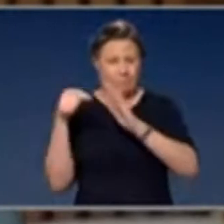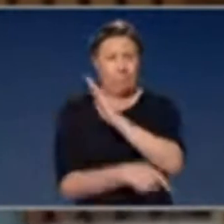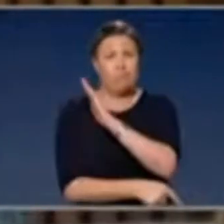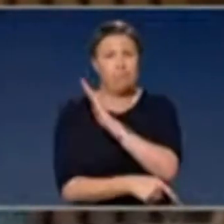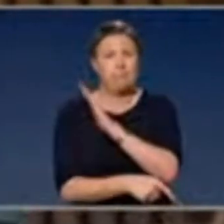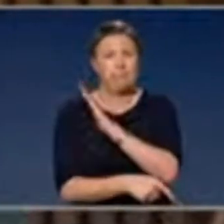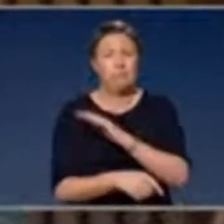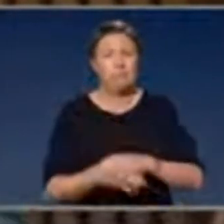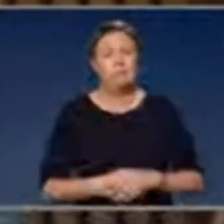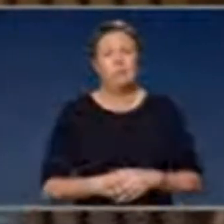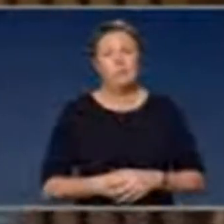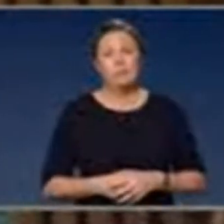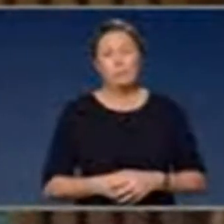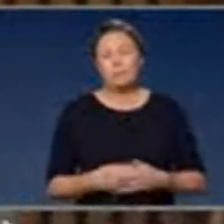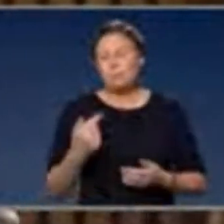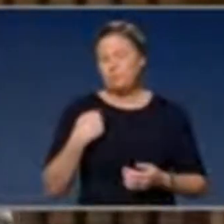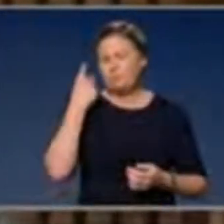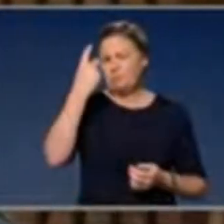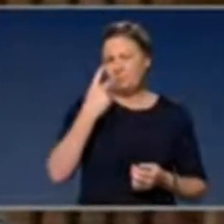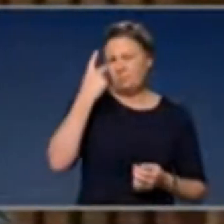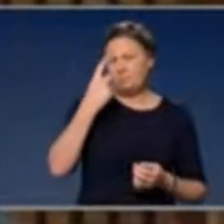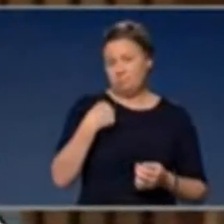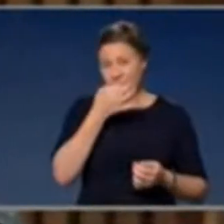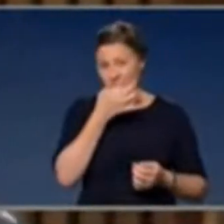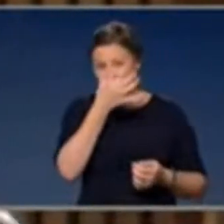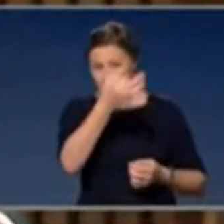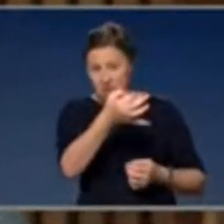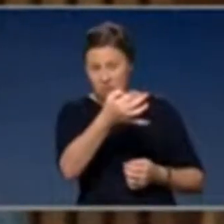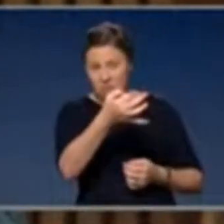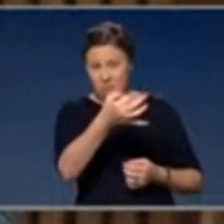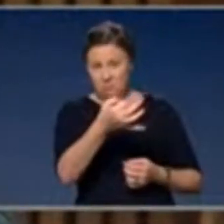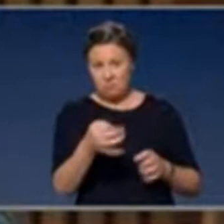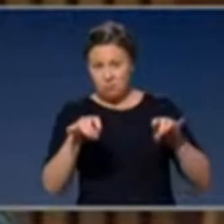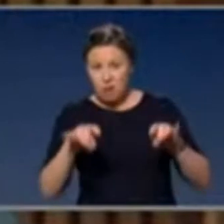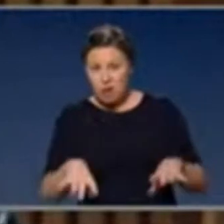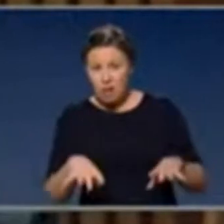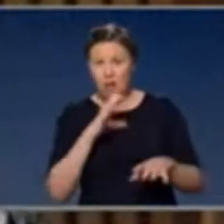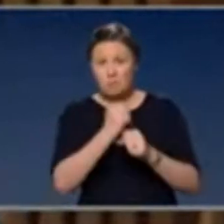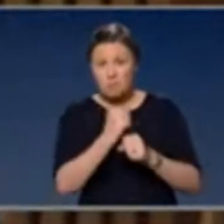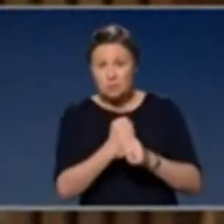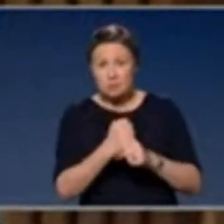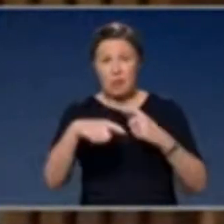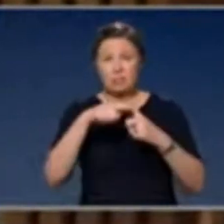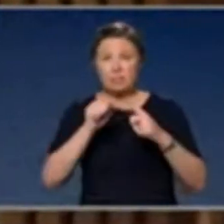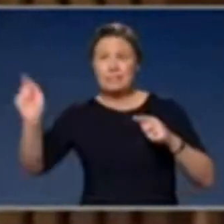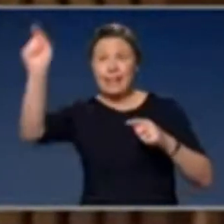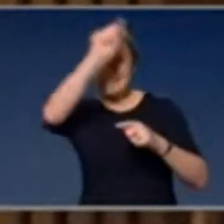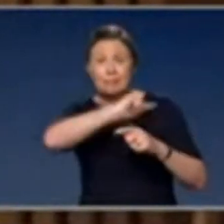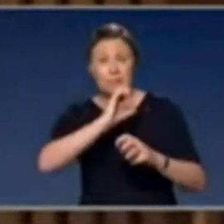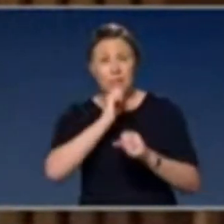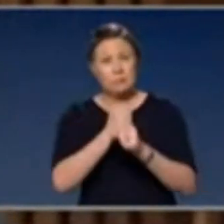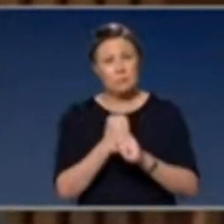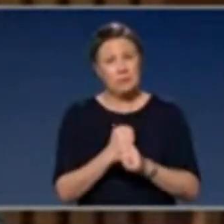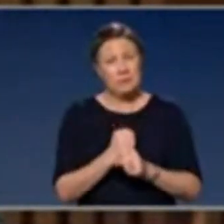exists in any society. My question is, do Australians' political leaders, including particularly the state premiers, need to level with the